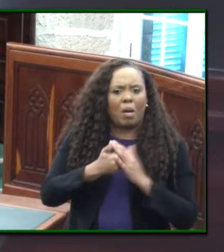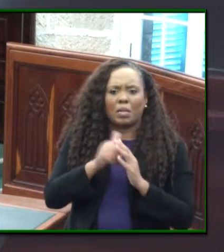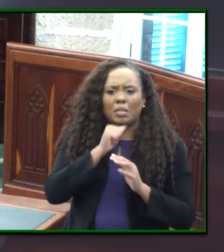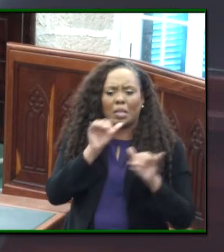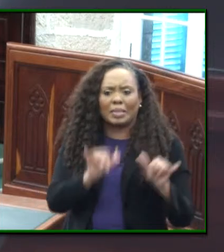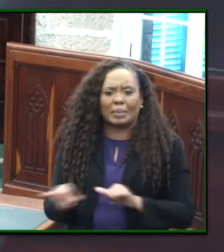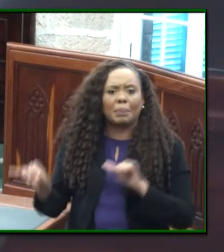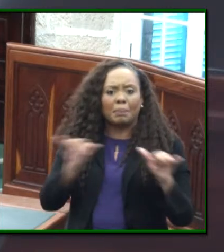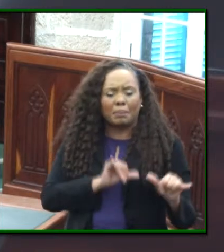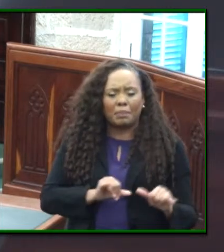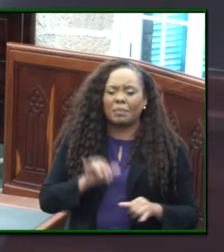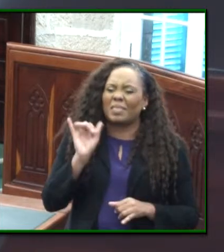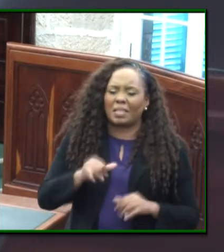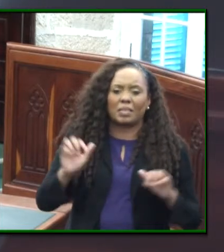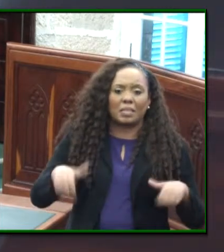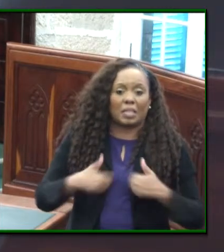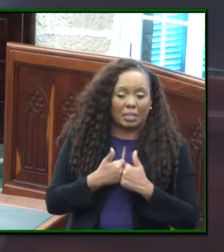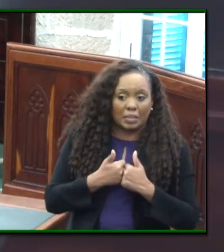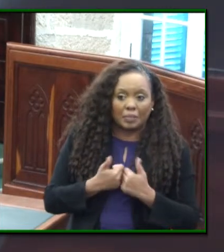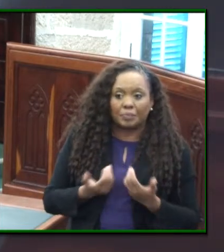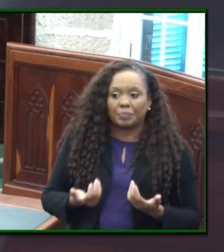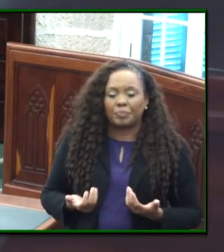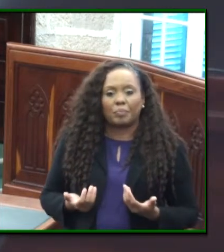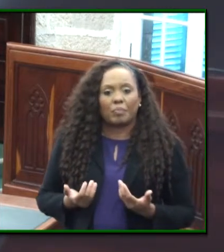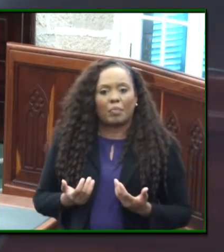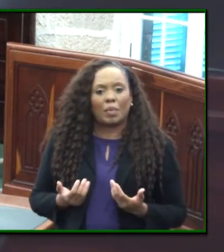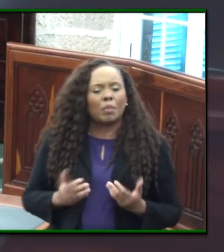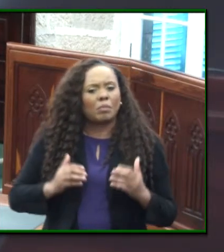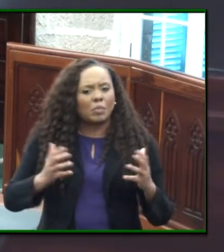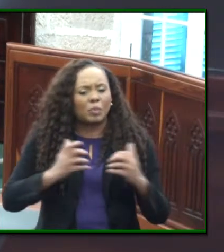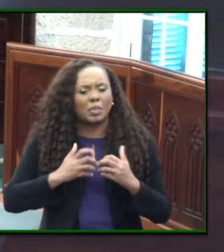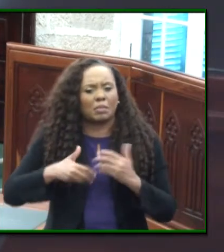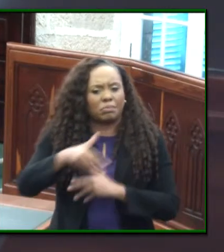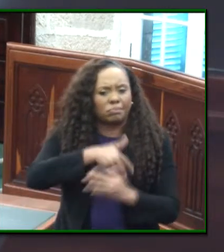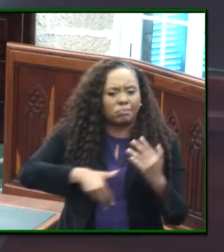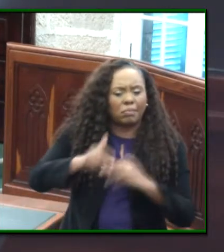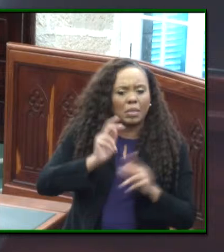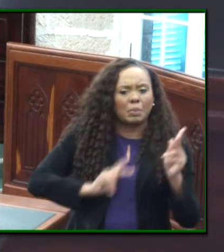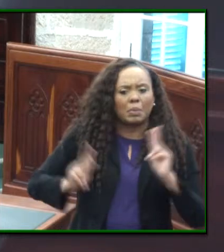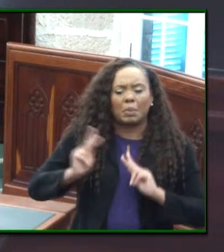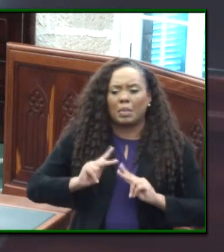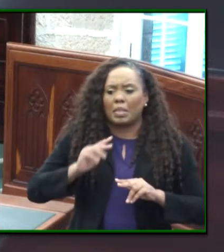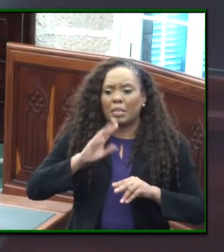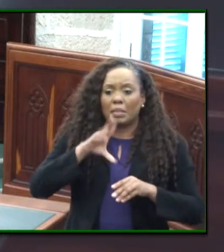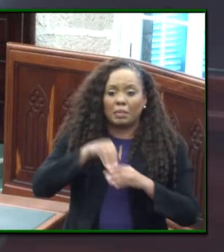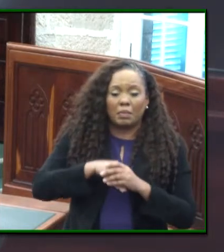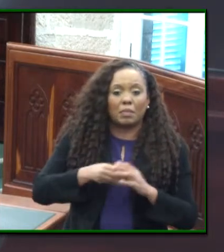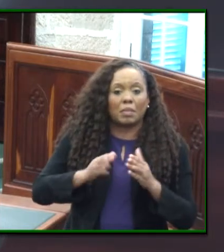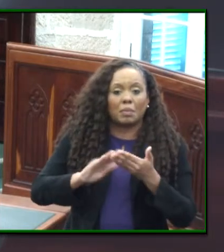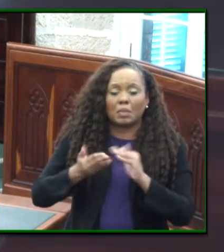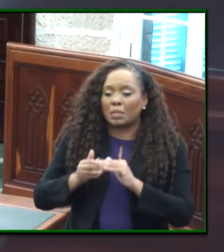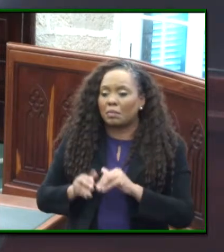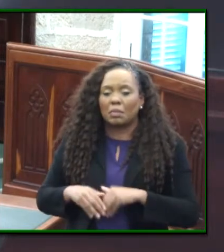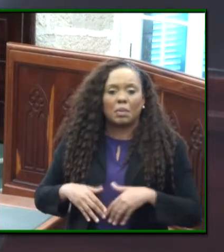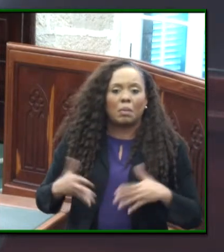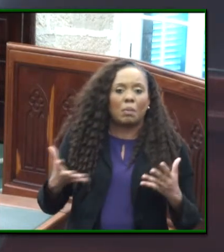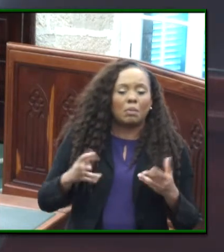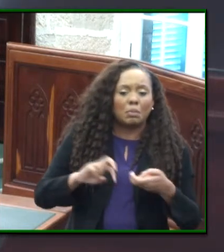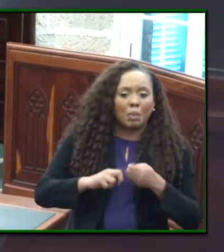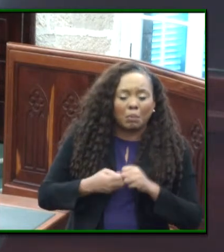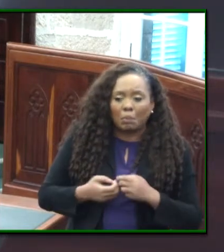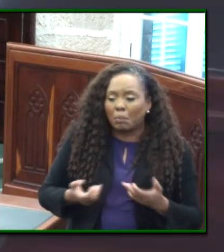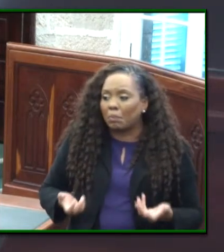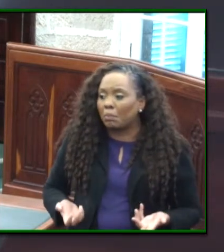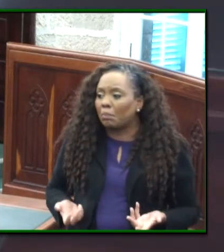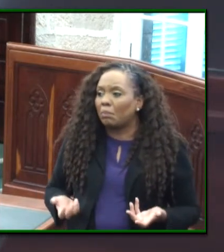at. Getting to know the persons in the community. Getting to know exactly what their problems are. Getting